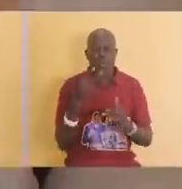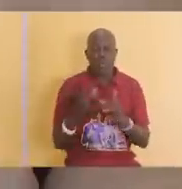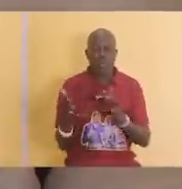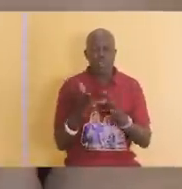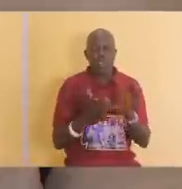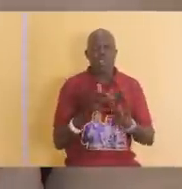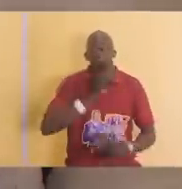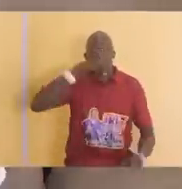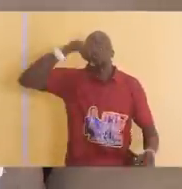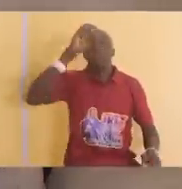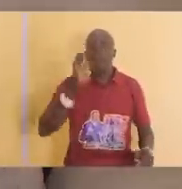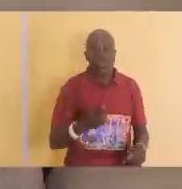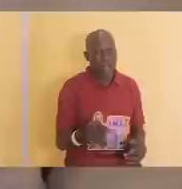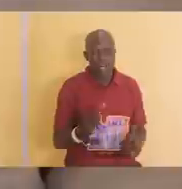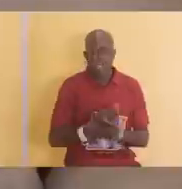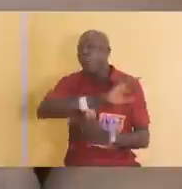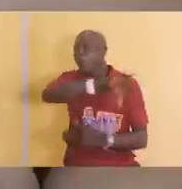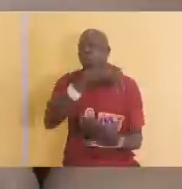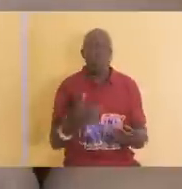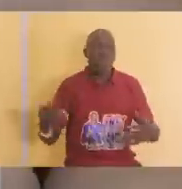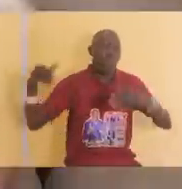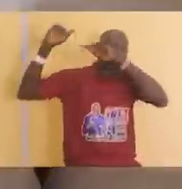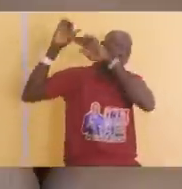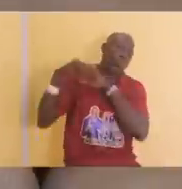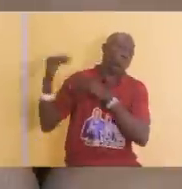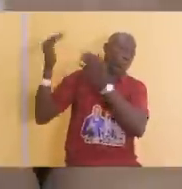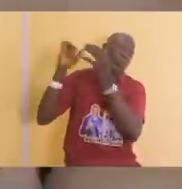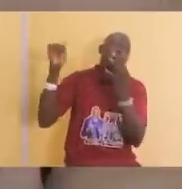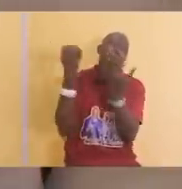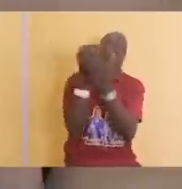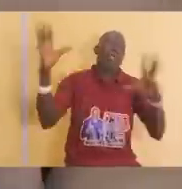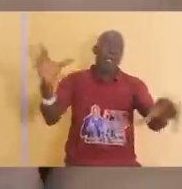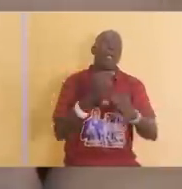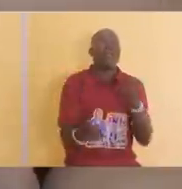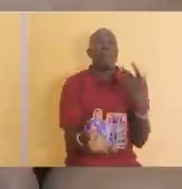In the name of Jesus. Palace. I command. Ewa Wamba. Body of Jesus. Oya Bina.